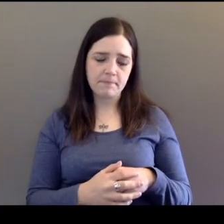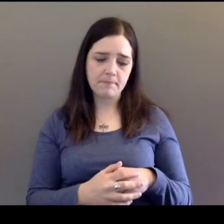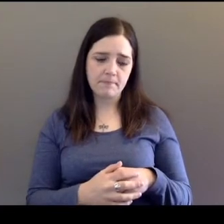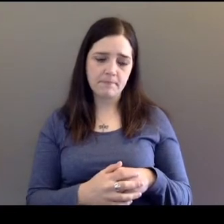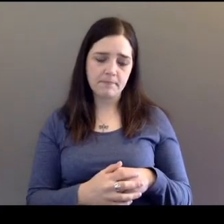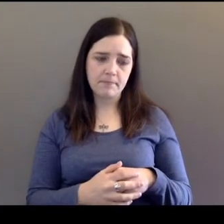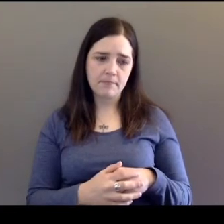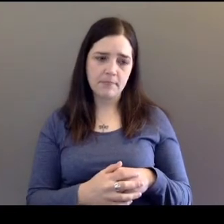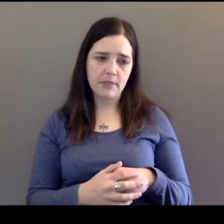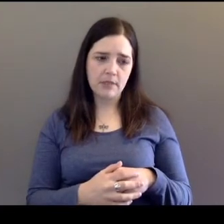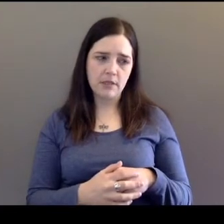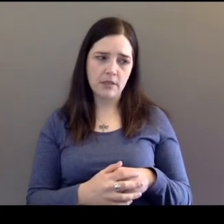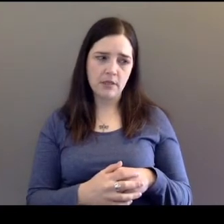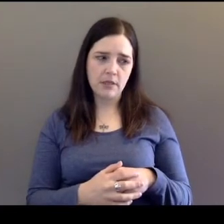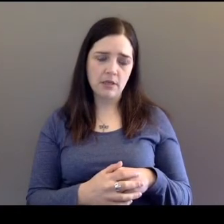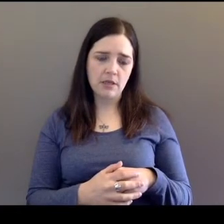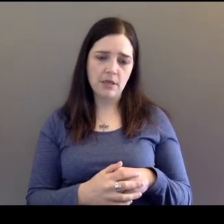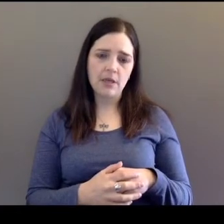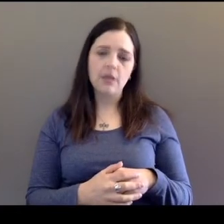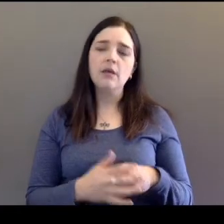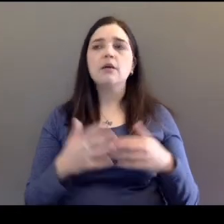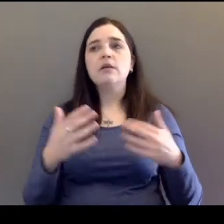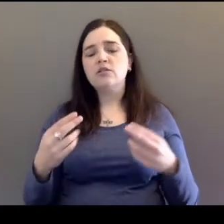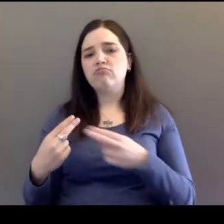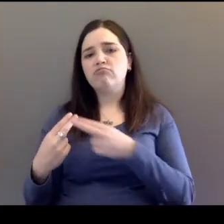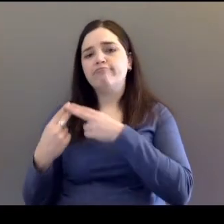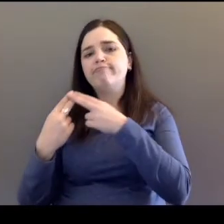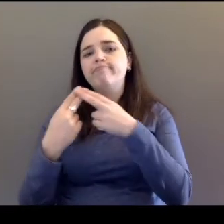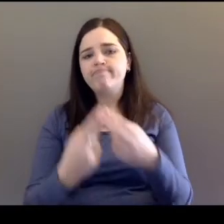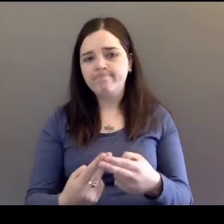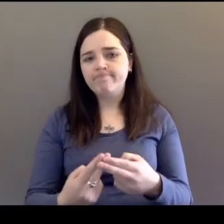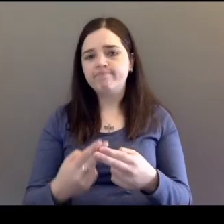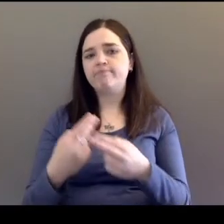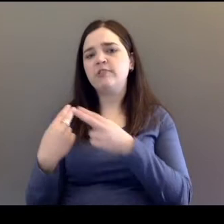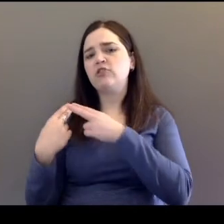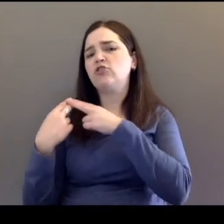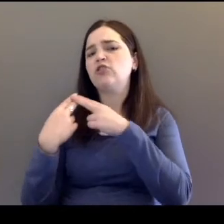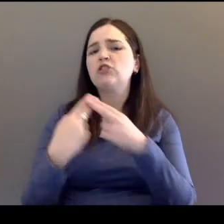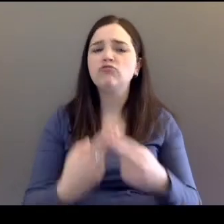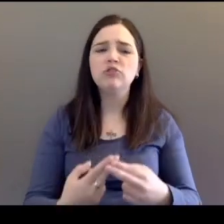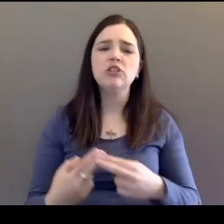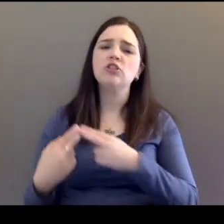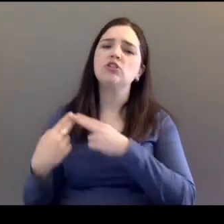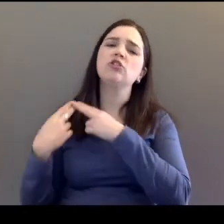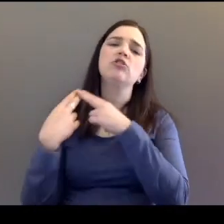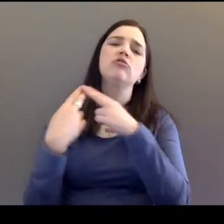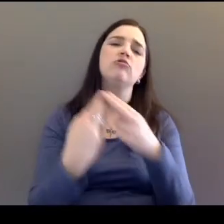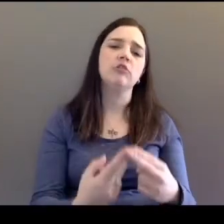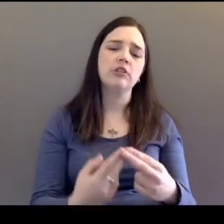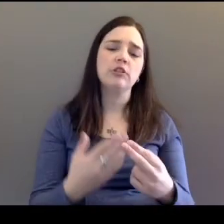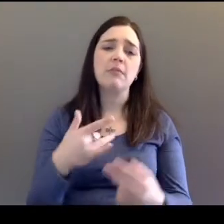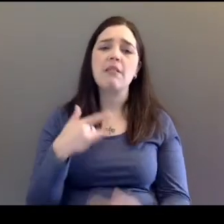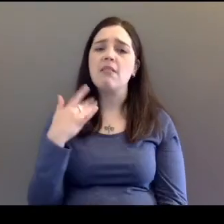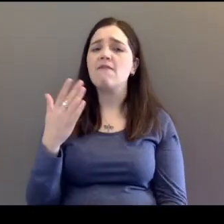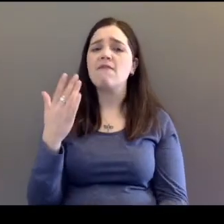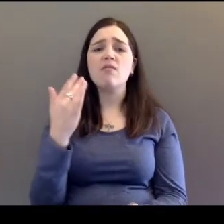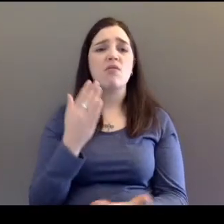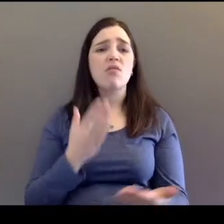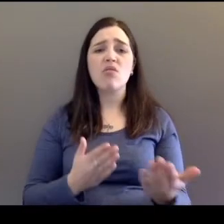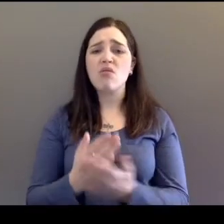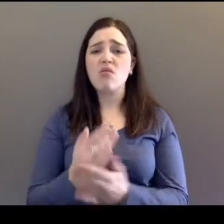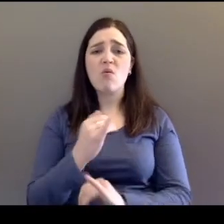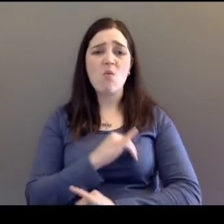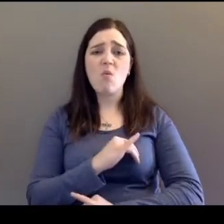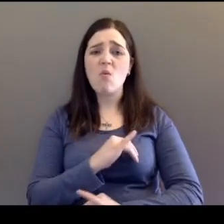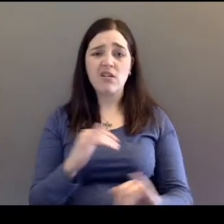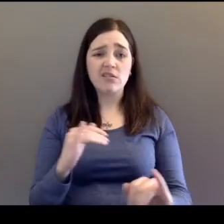And here's the thing. Generation after generation of Christians who have lived through far worse times than